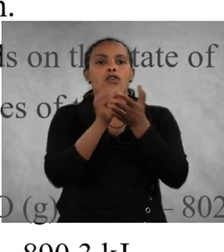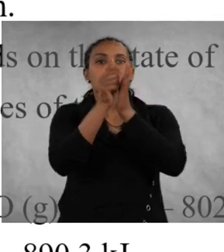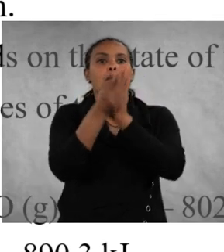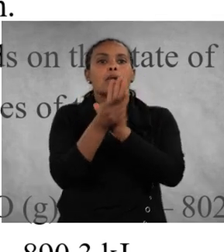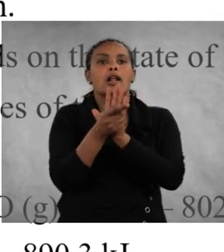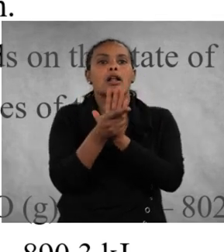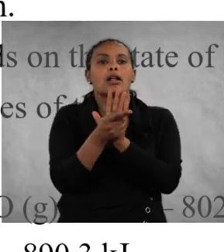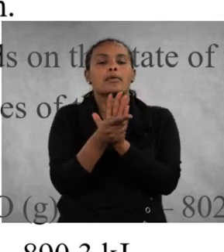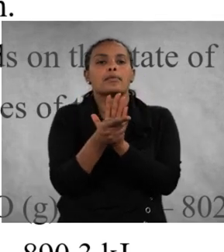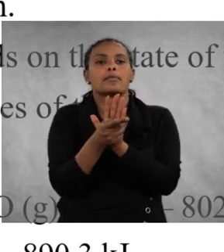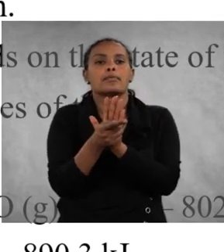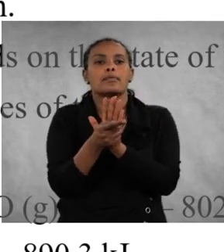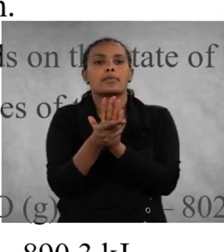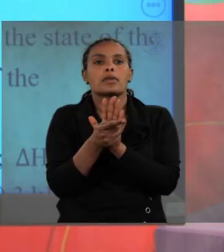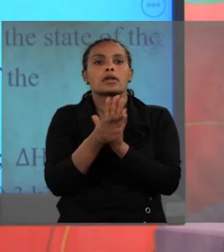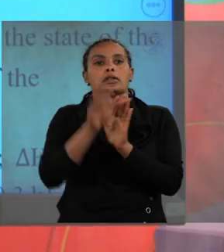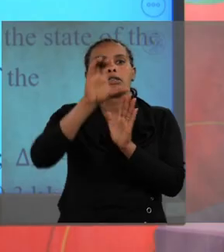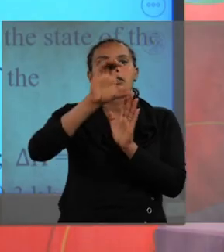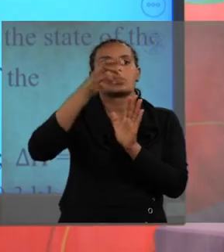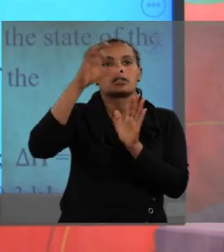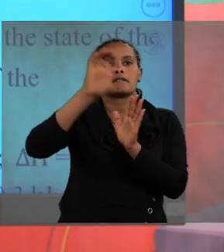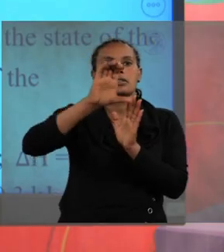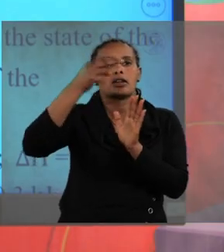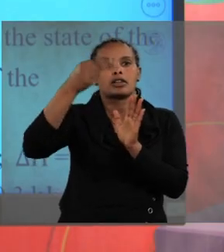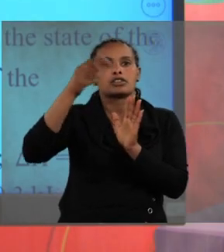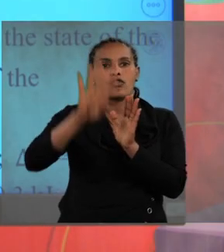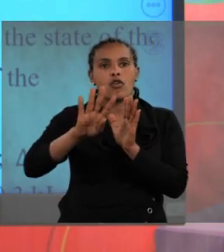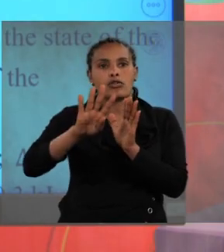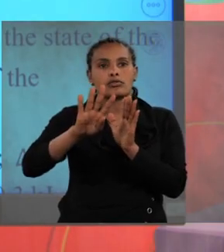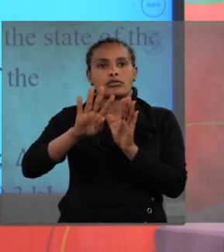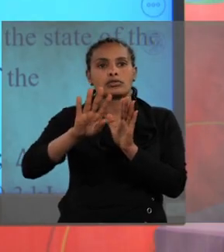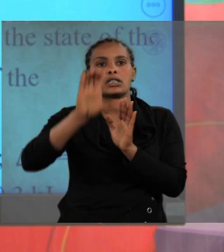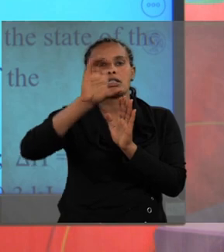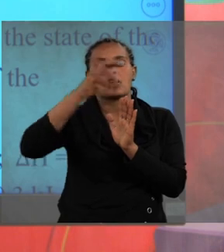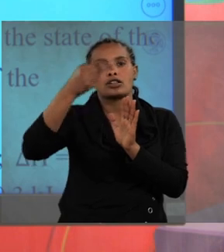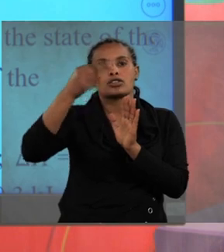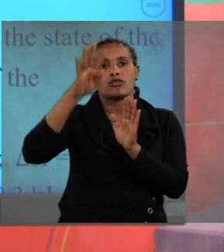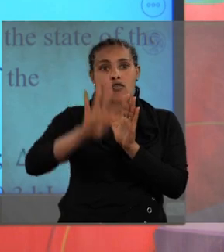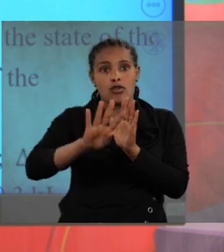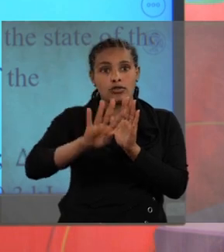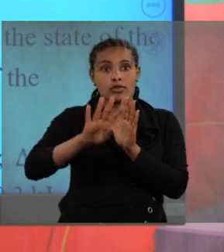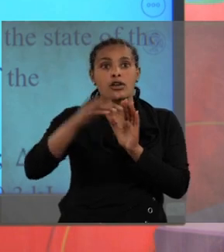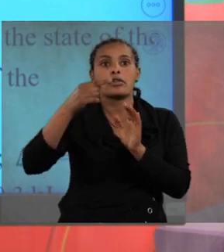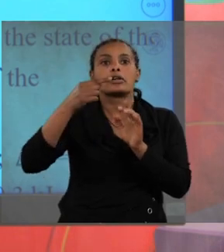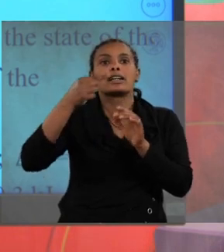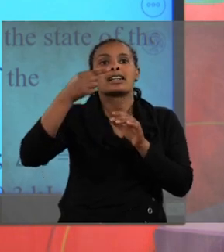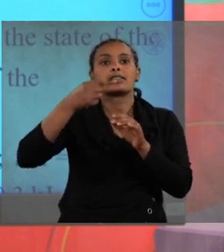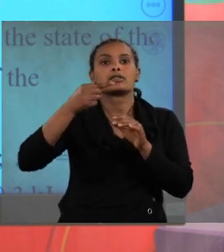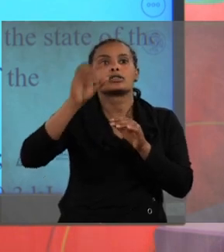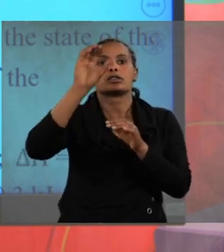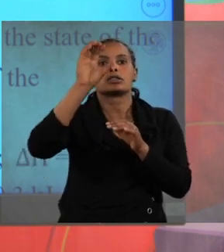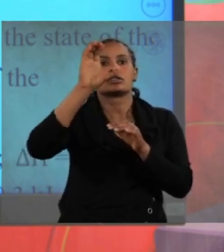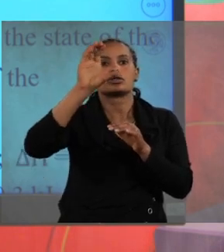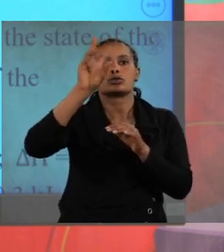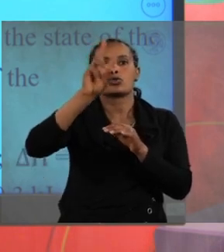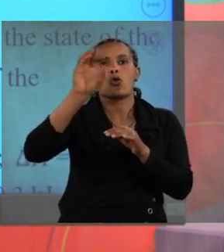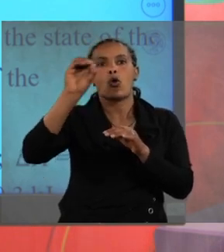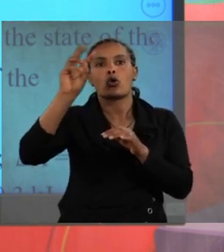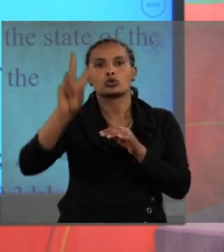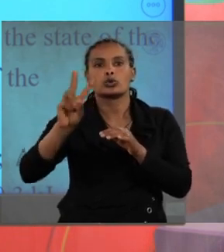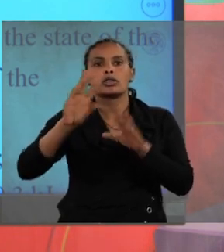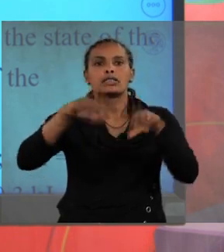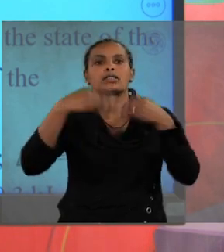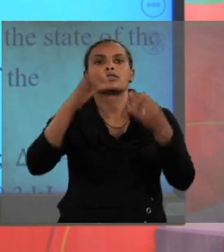example, methane gas, combustion of methane, CH4 gas plus CO2 gas gives